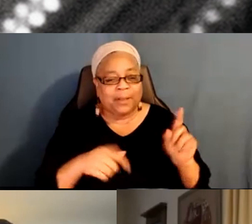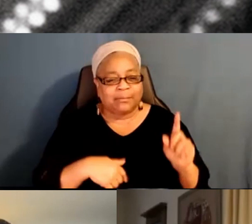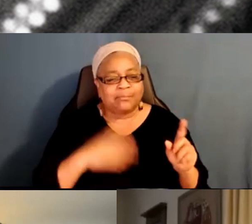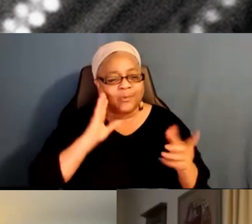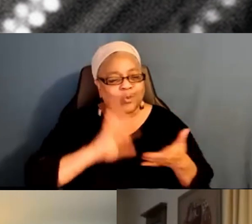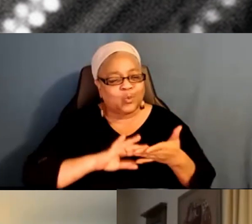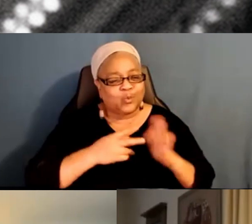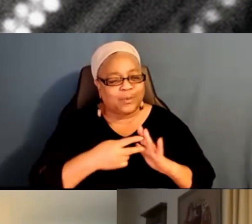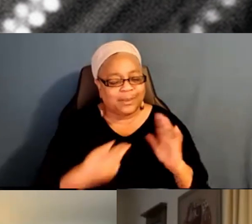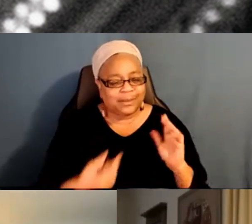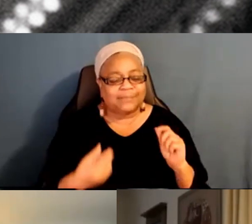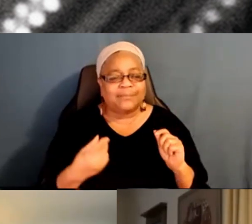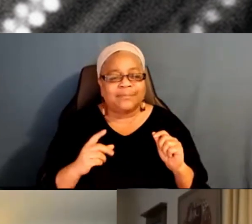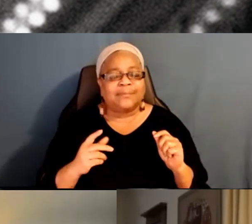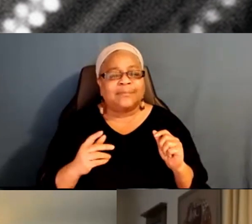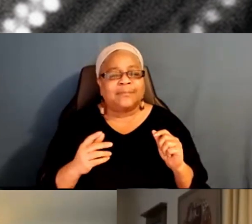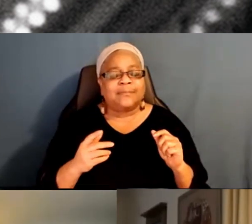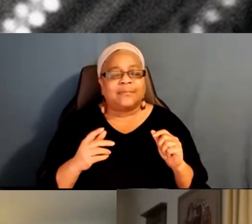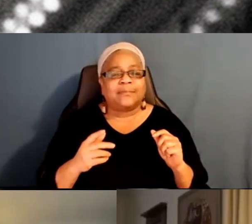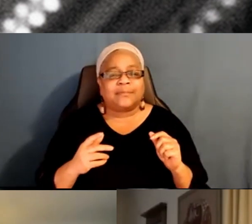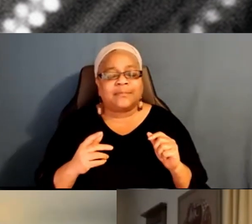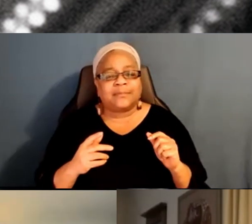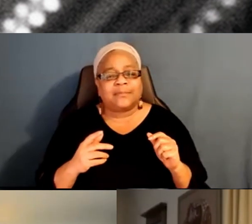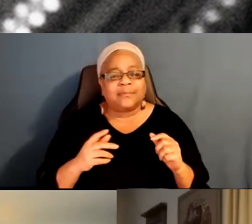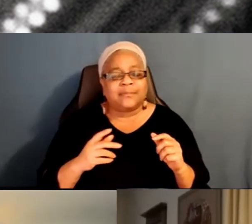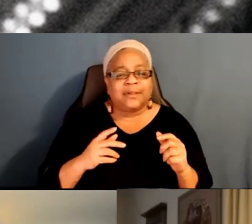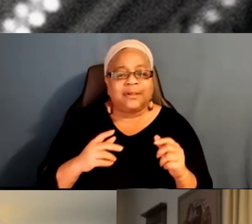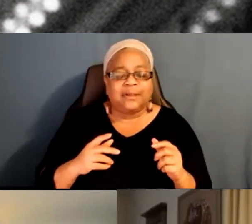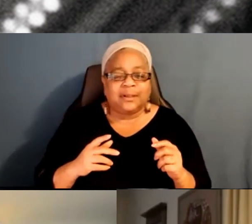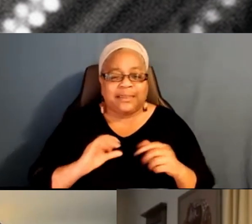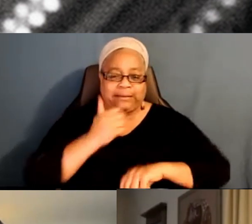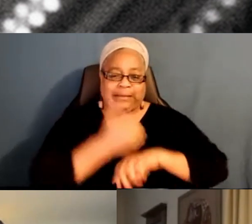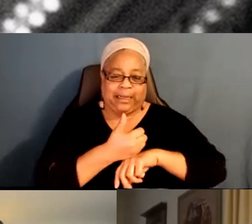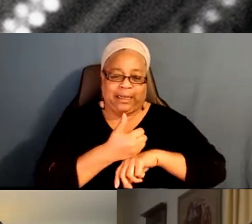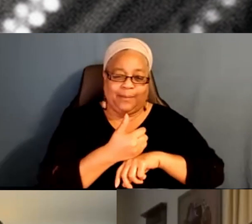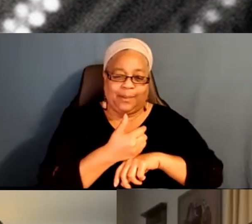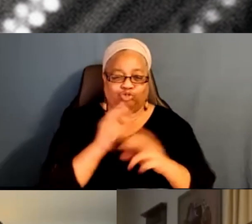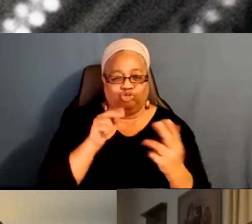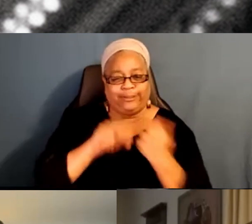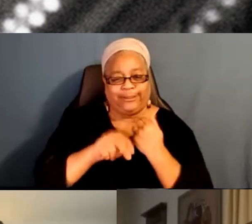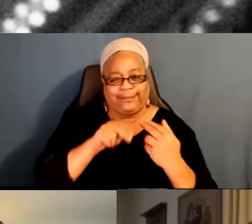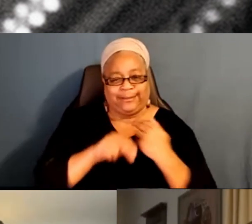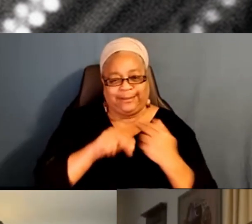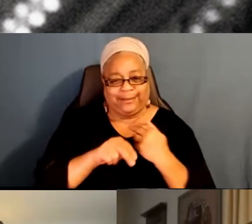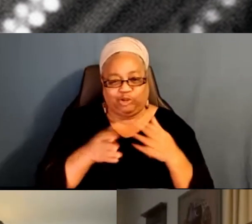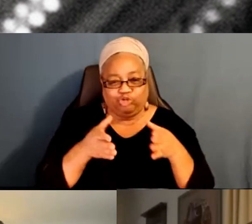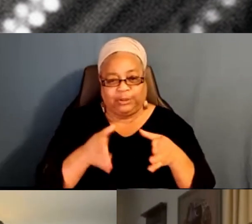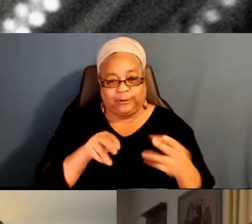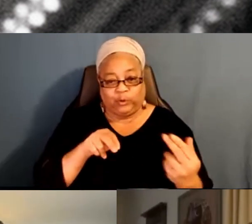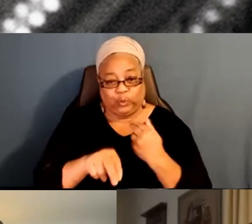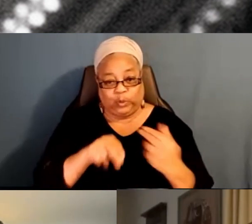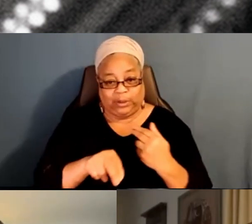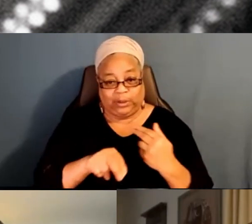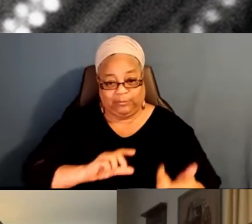in terms of setting up a kind of sort of two-way street between the way in which art